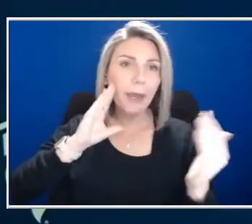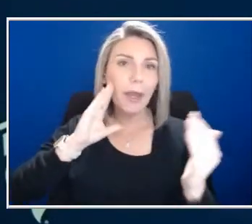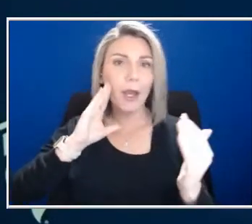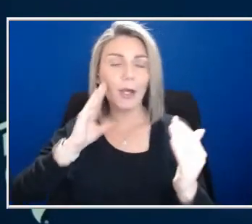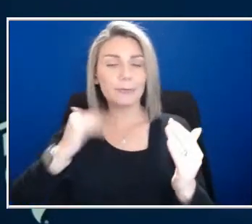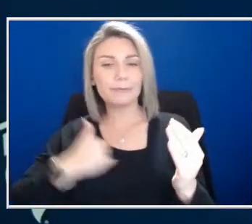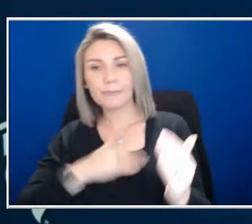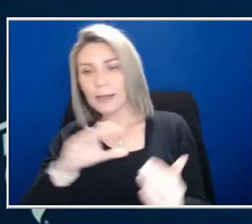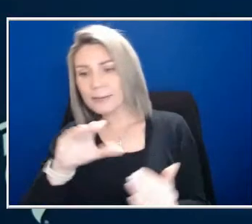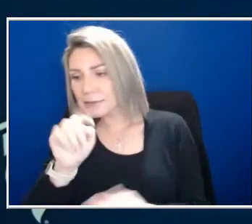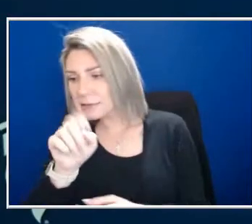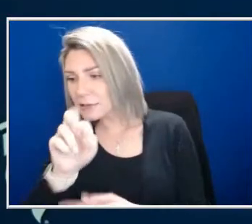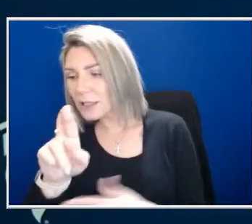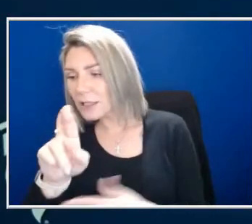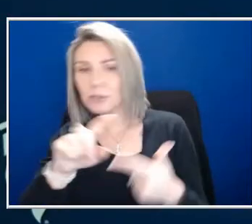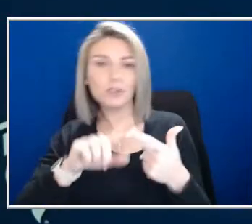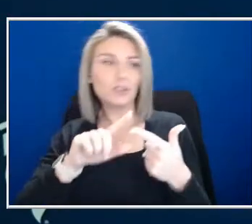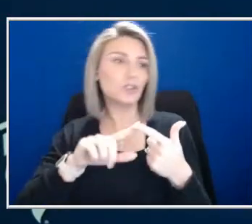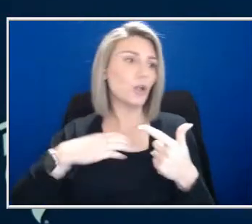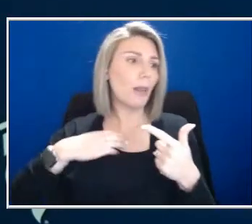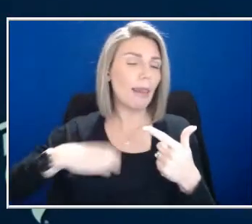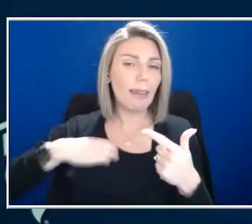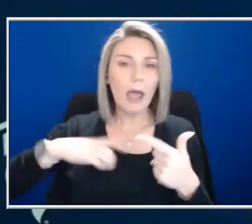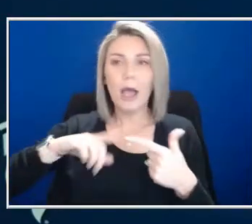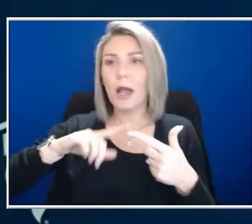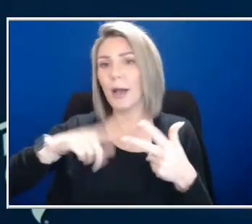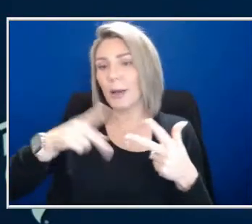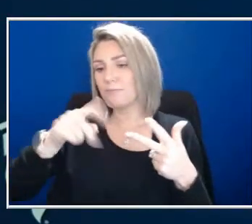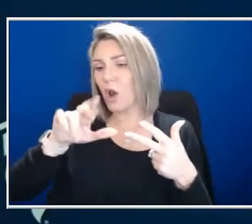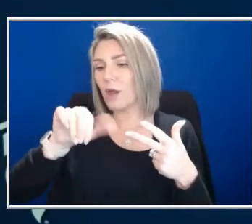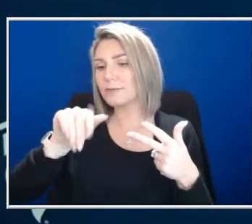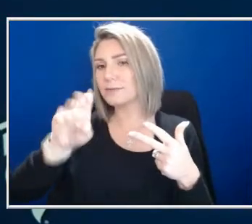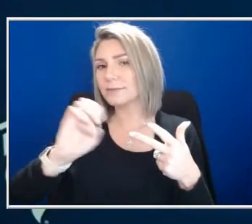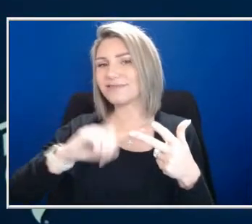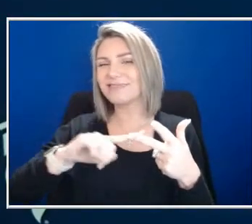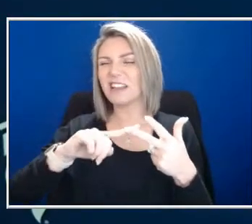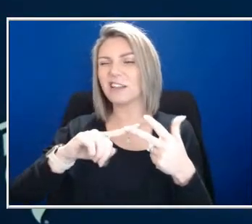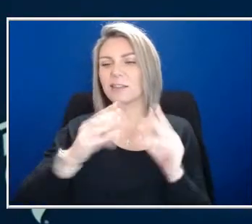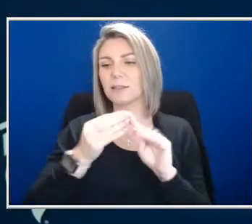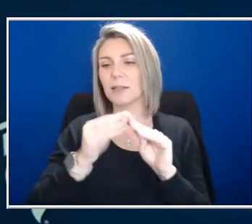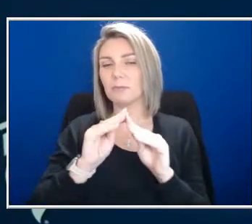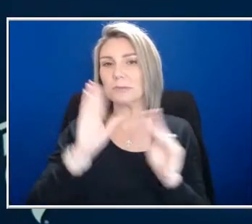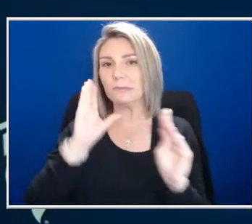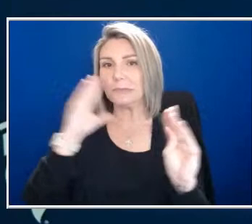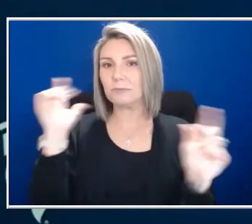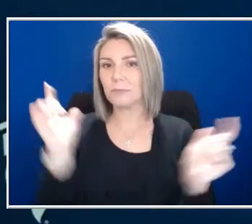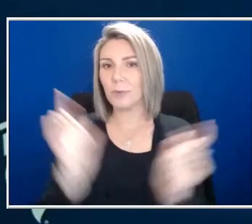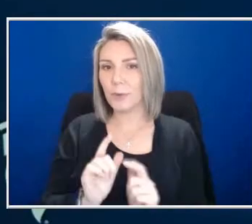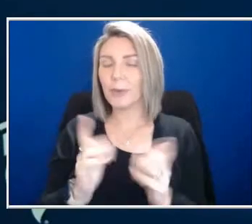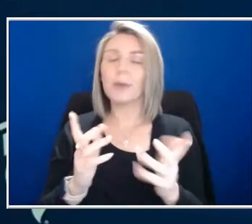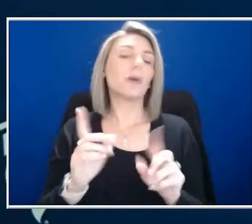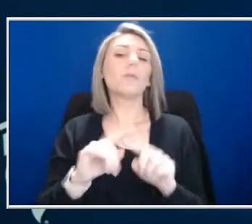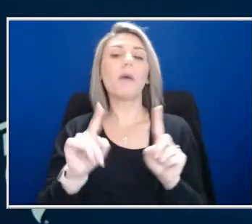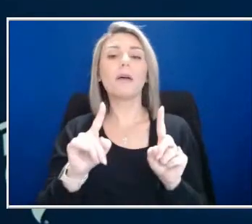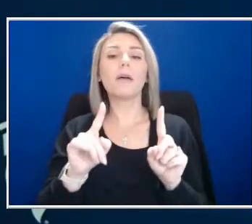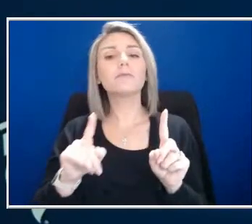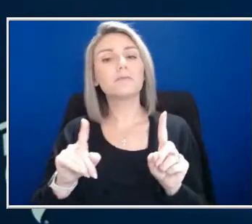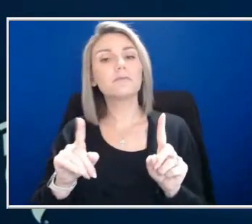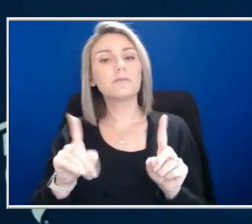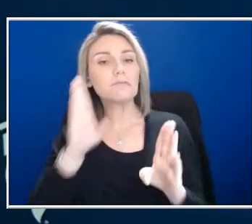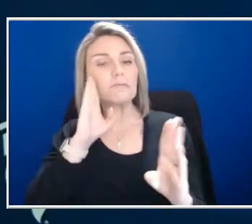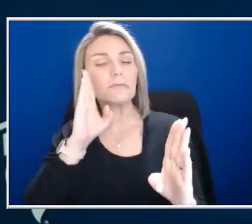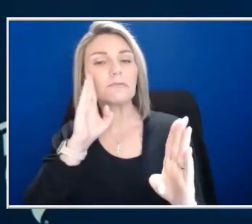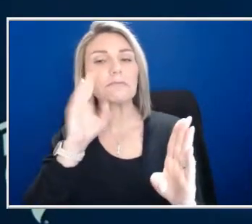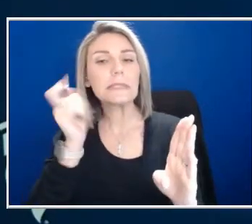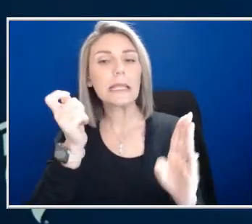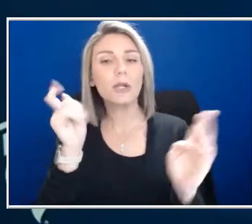lung cancer, prostate, the numbers are small. So probably attention is a little smaller to it than some of